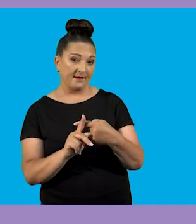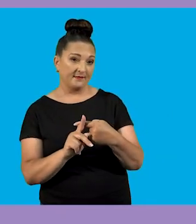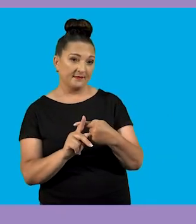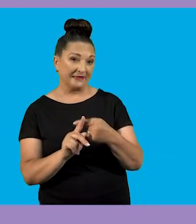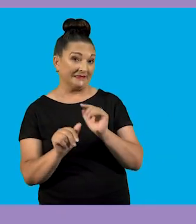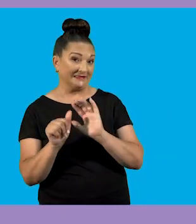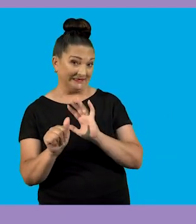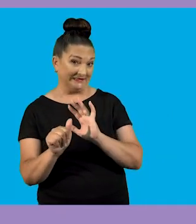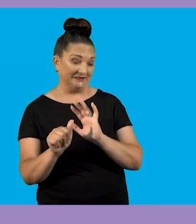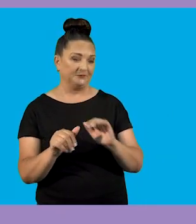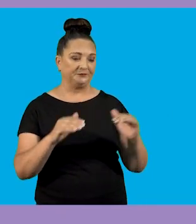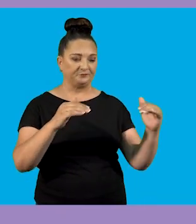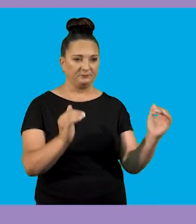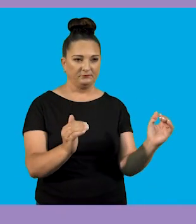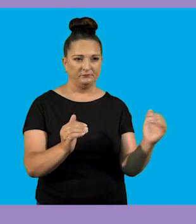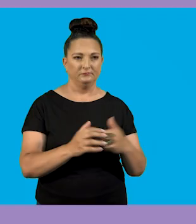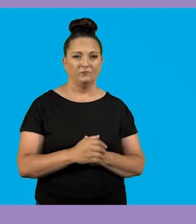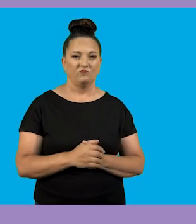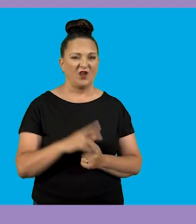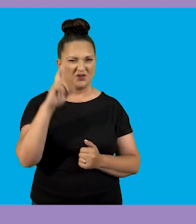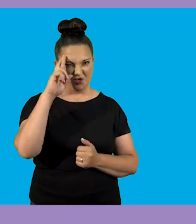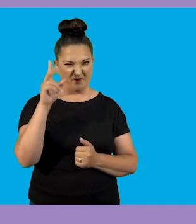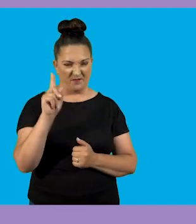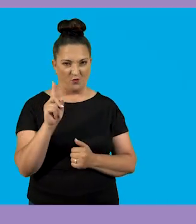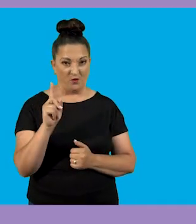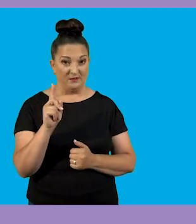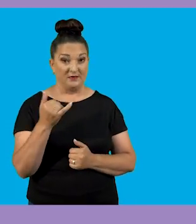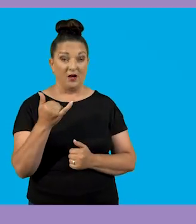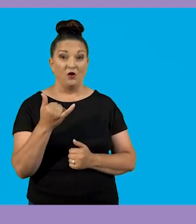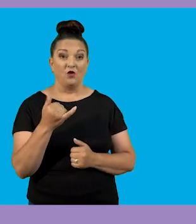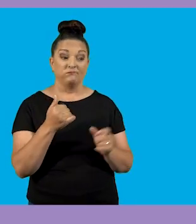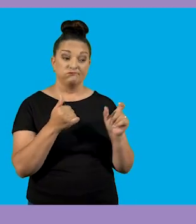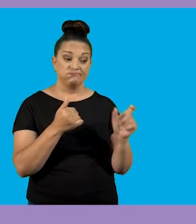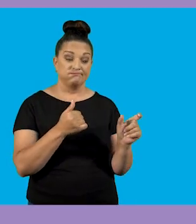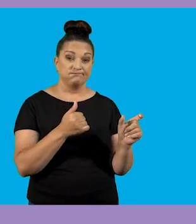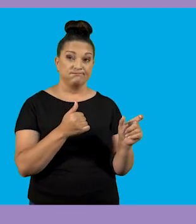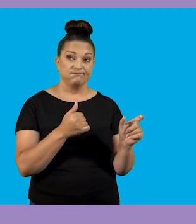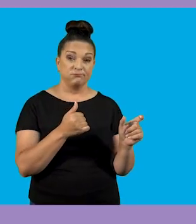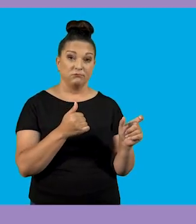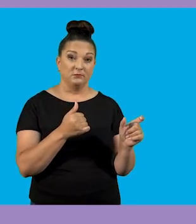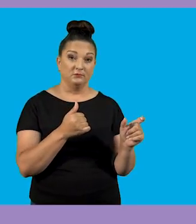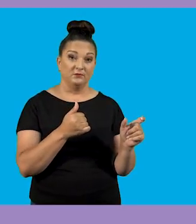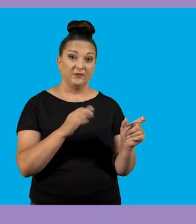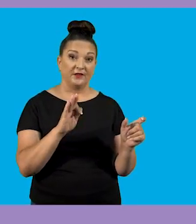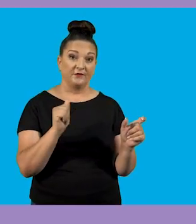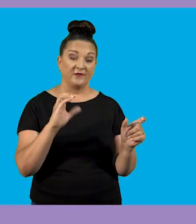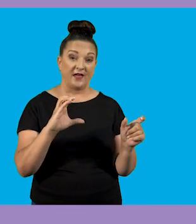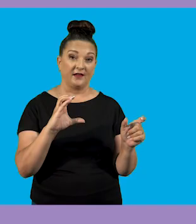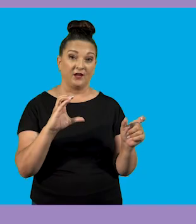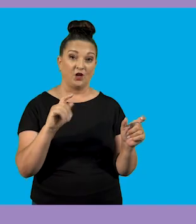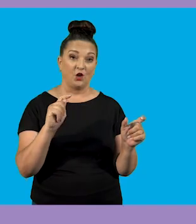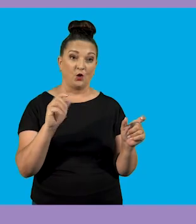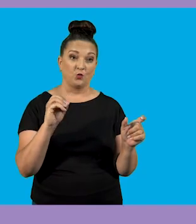our 6. So remember, in the beginning of the lesson, we did factorize. Okay, never